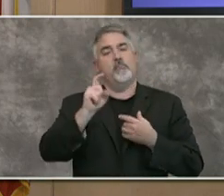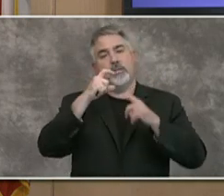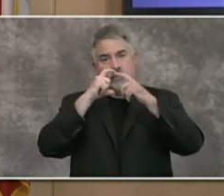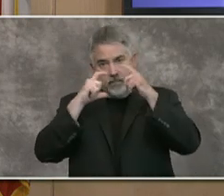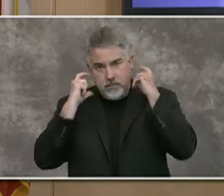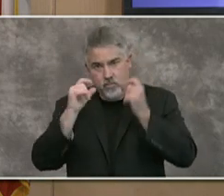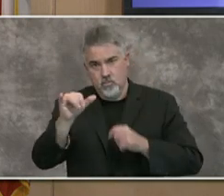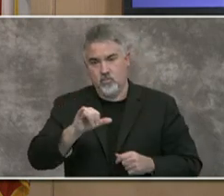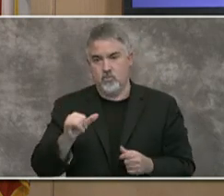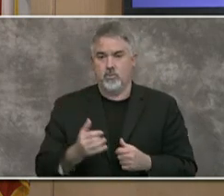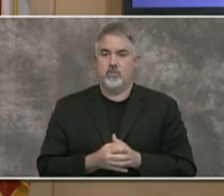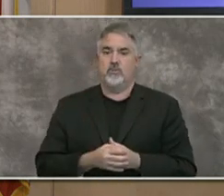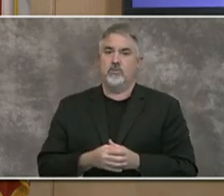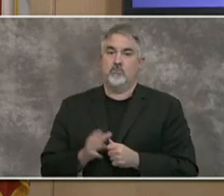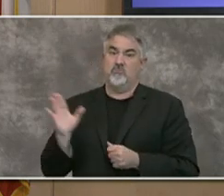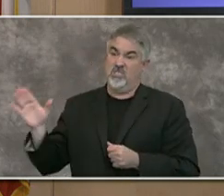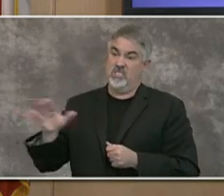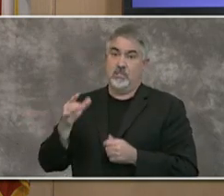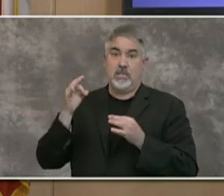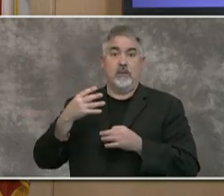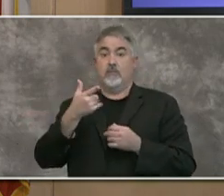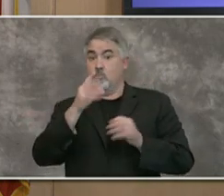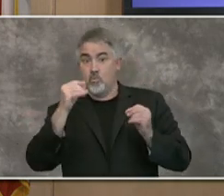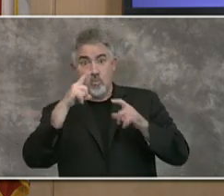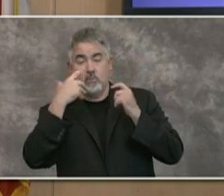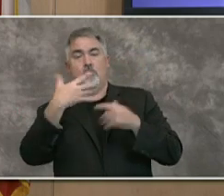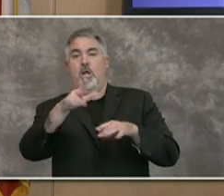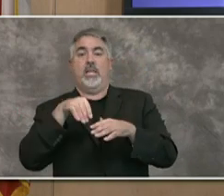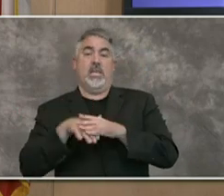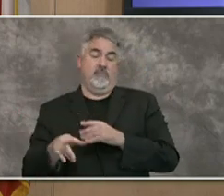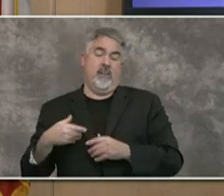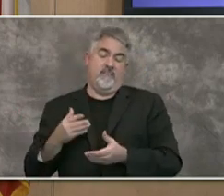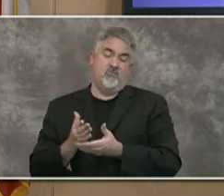wanted to limit the entrance to individuals with face coverings.